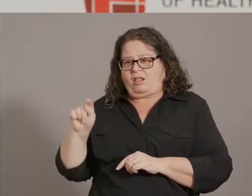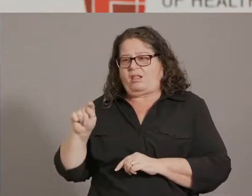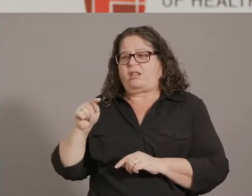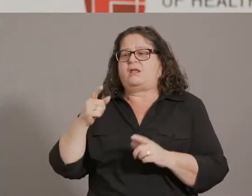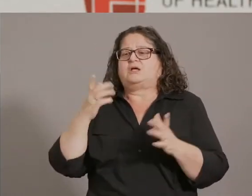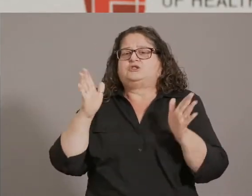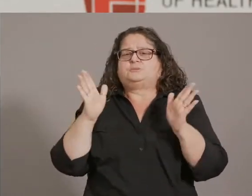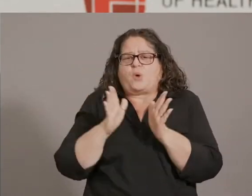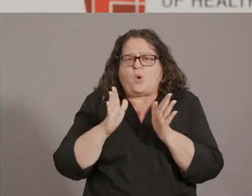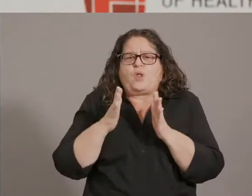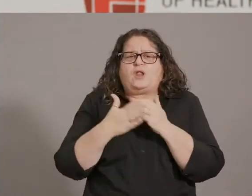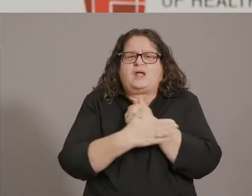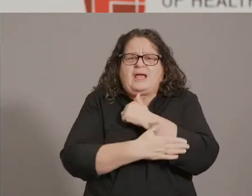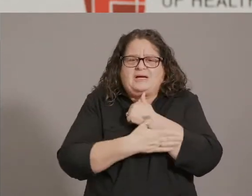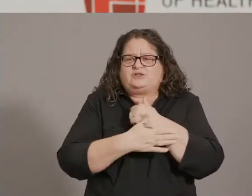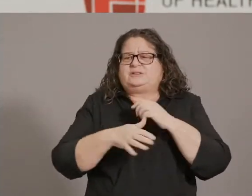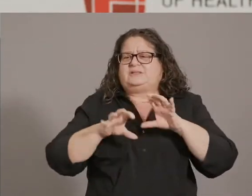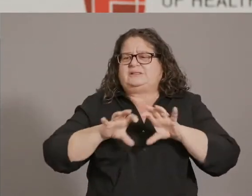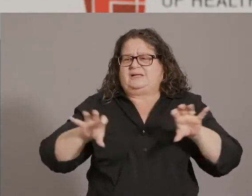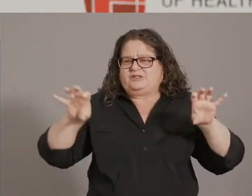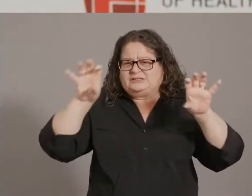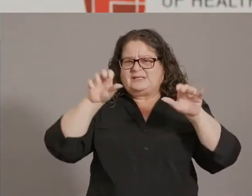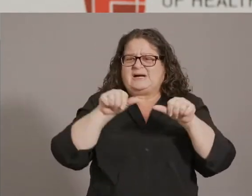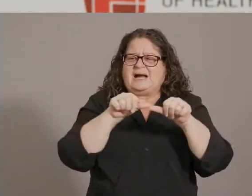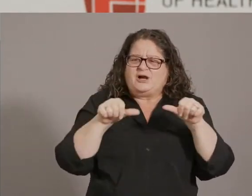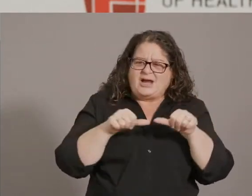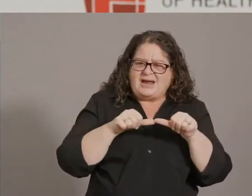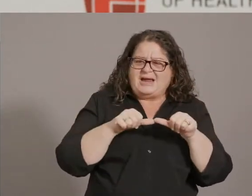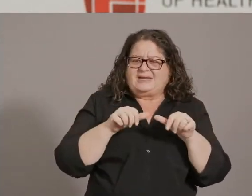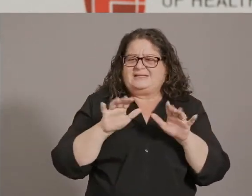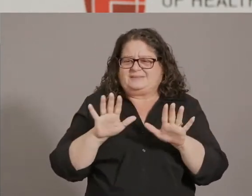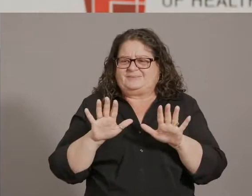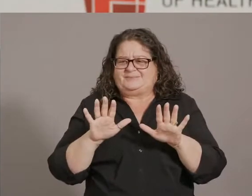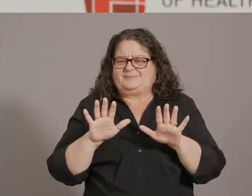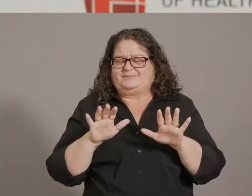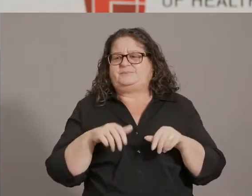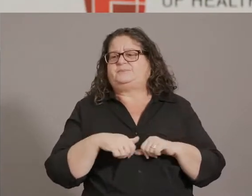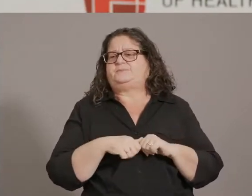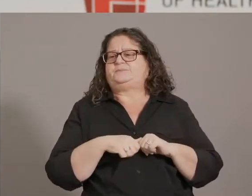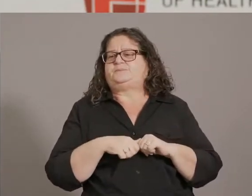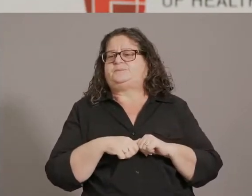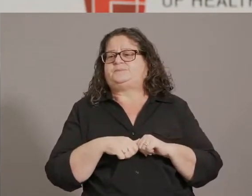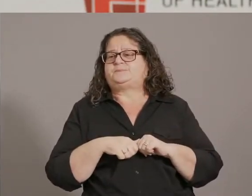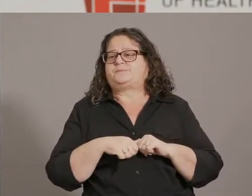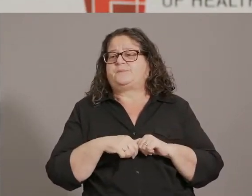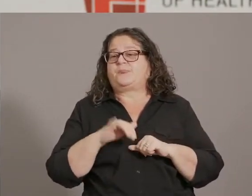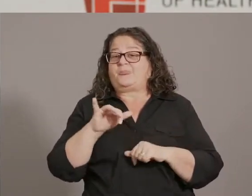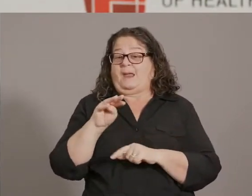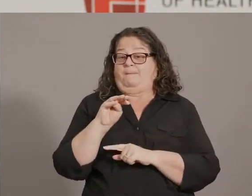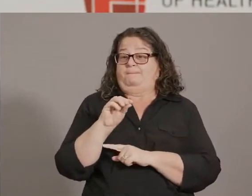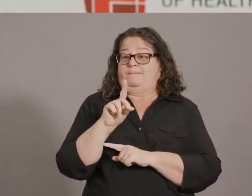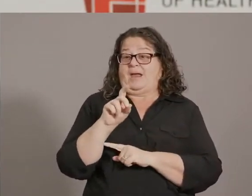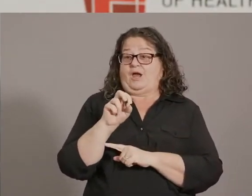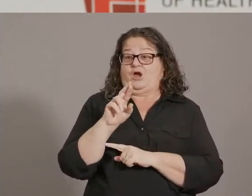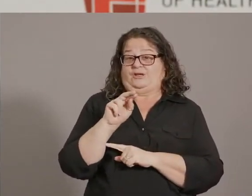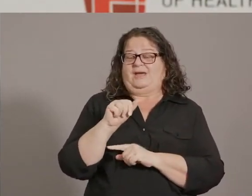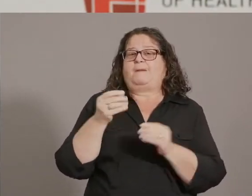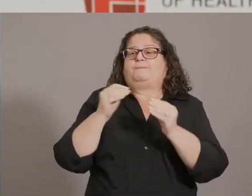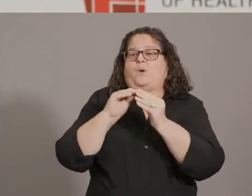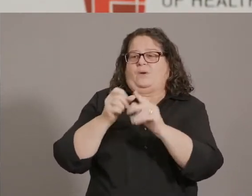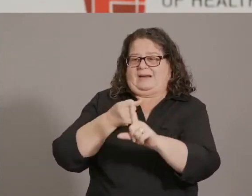County. And so as Moderna is being impacted by the weather, they're just not receiving